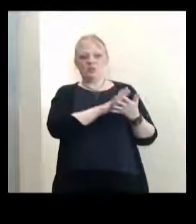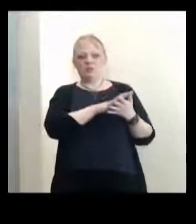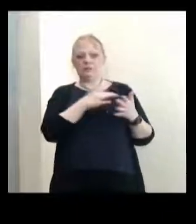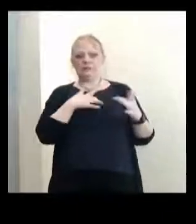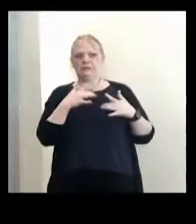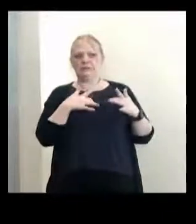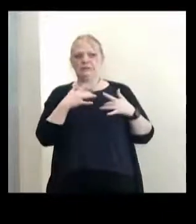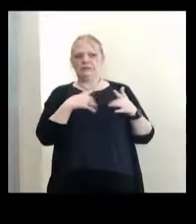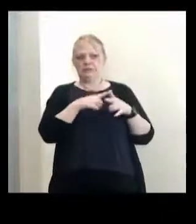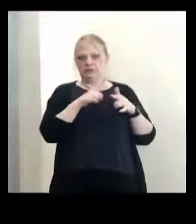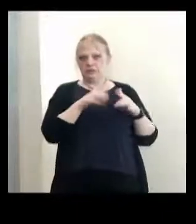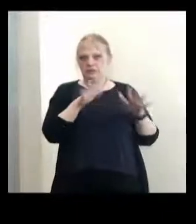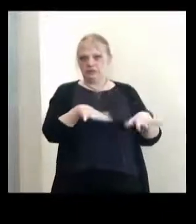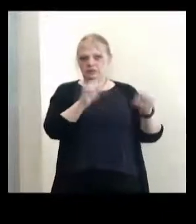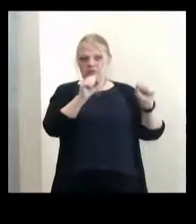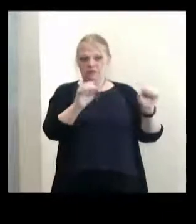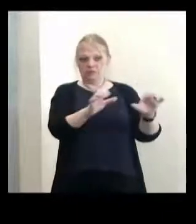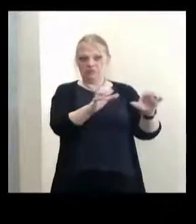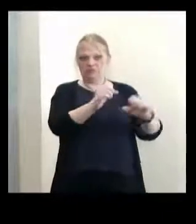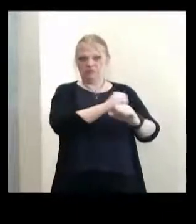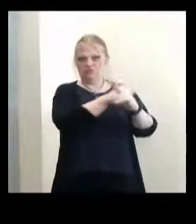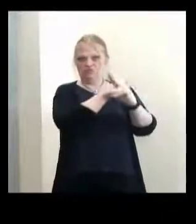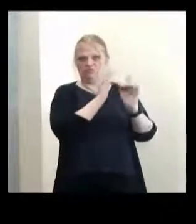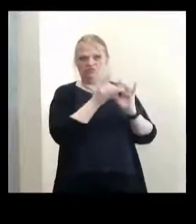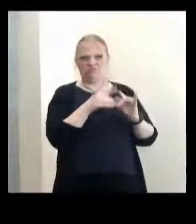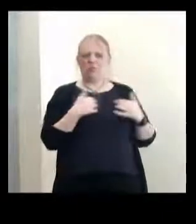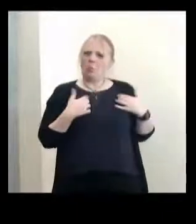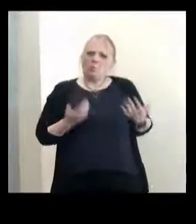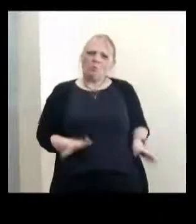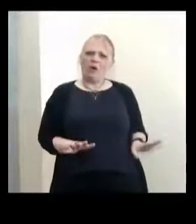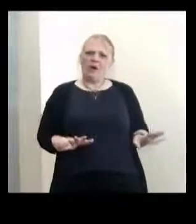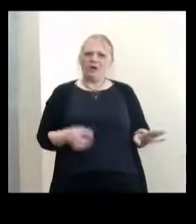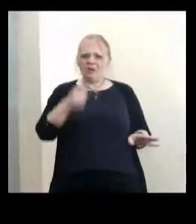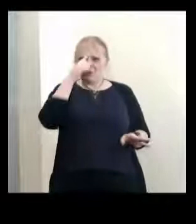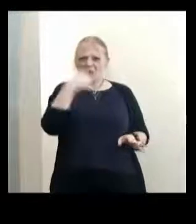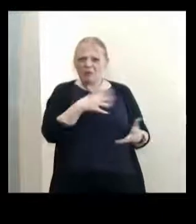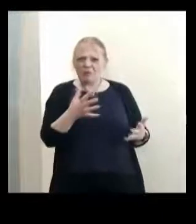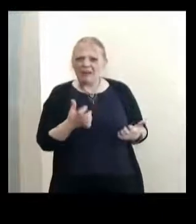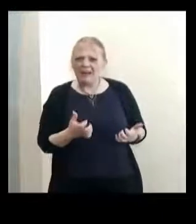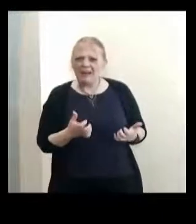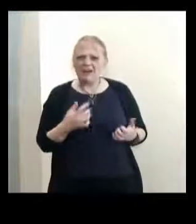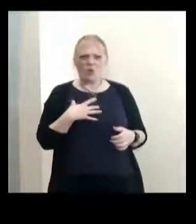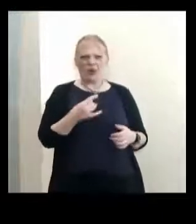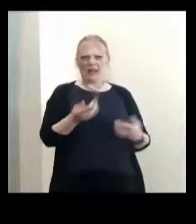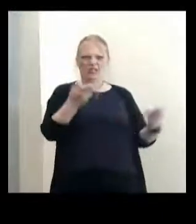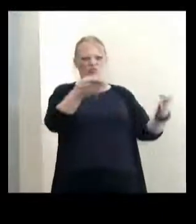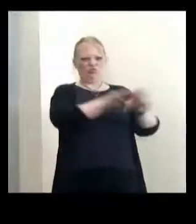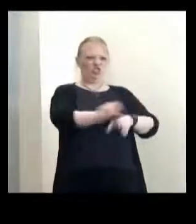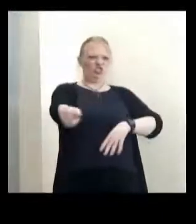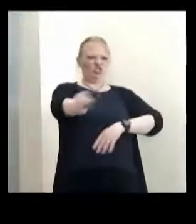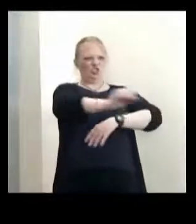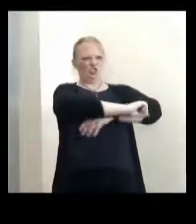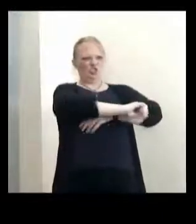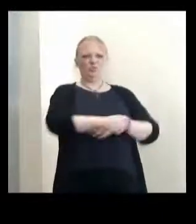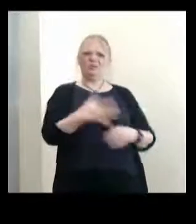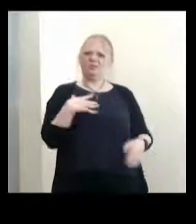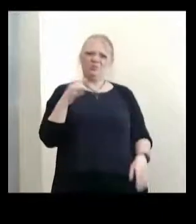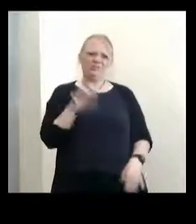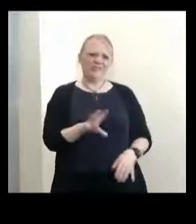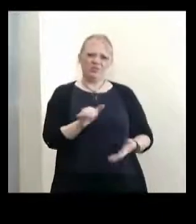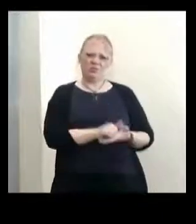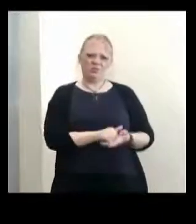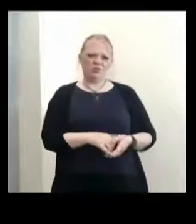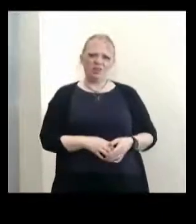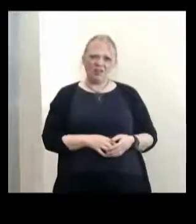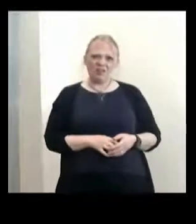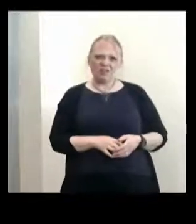to go virtual, nobody wants to do it. People think we want to do this. We like shutting things down. We don't like shutting things down. I mean, we've